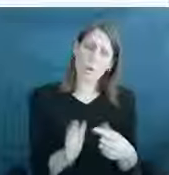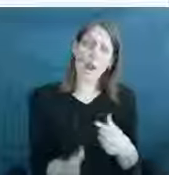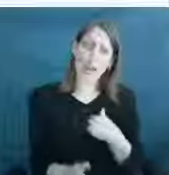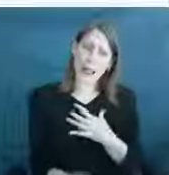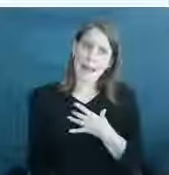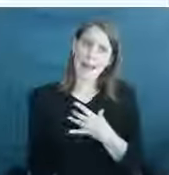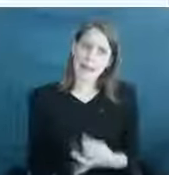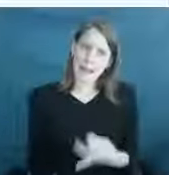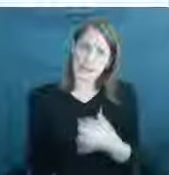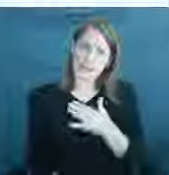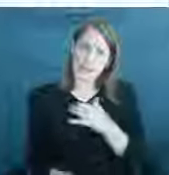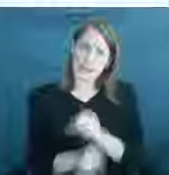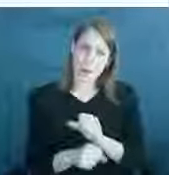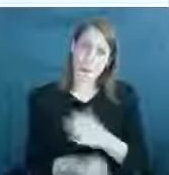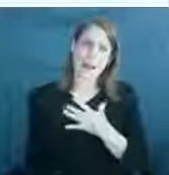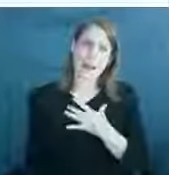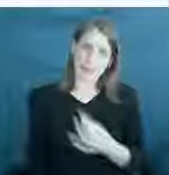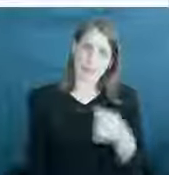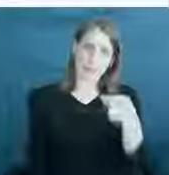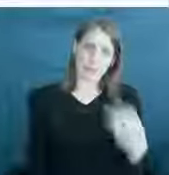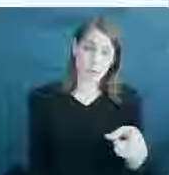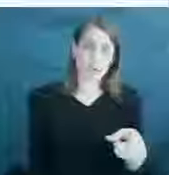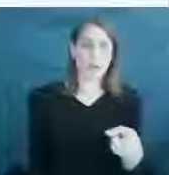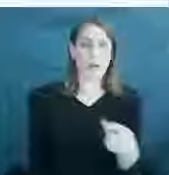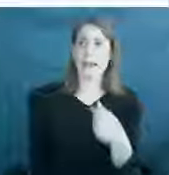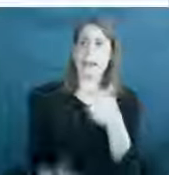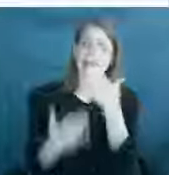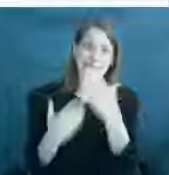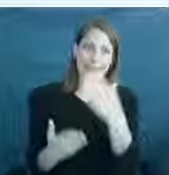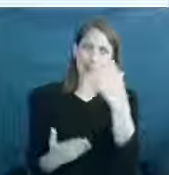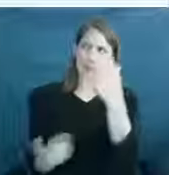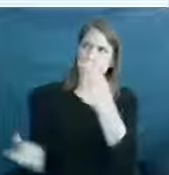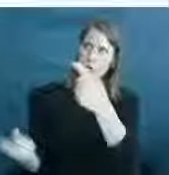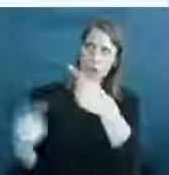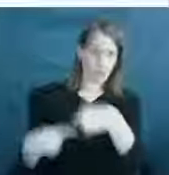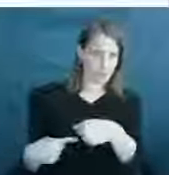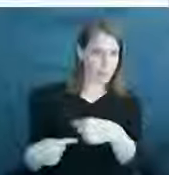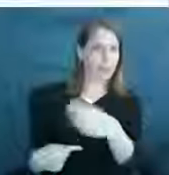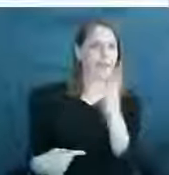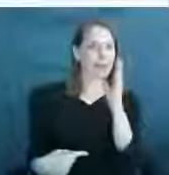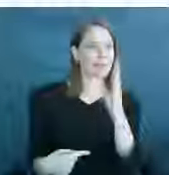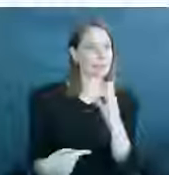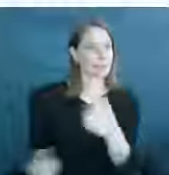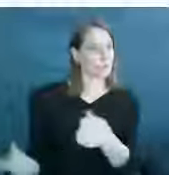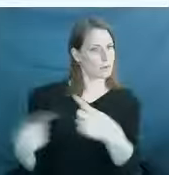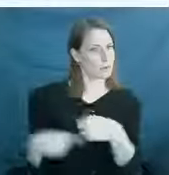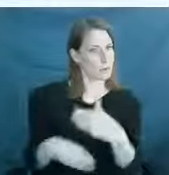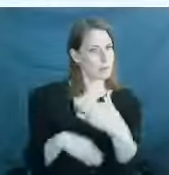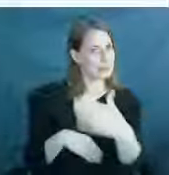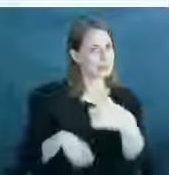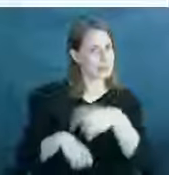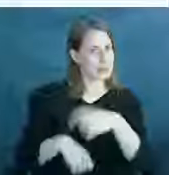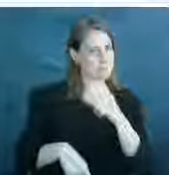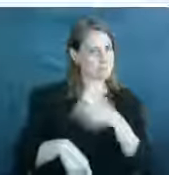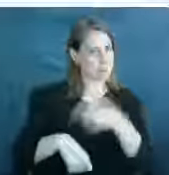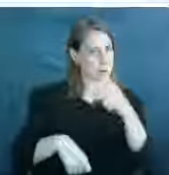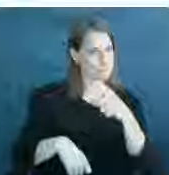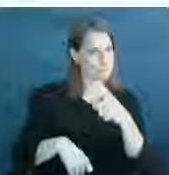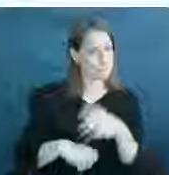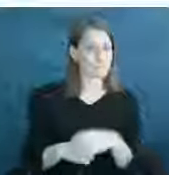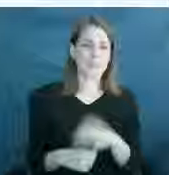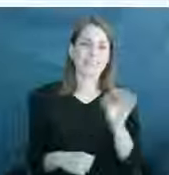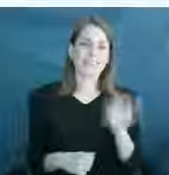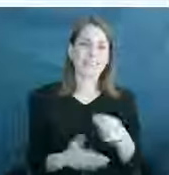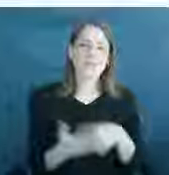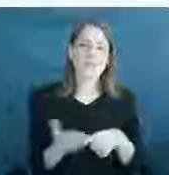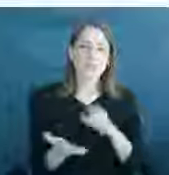just, you know, a false thing that they can see through. Genuinely show them that you like to be with them. Thank you for coming in. Thanks very much. They will be on